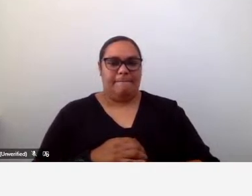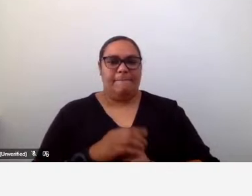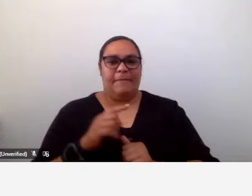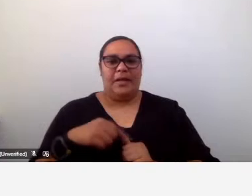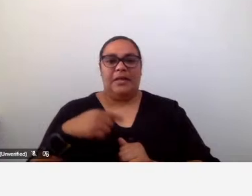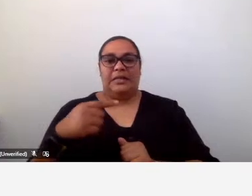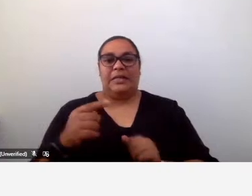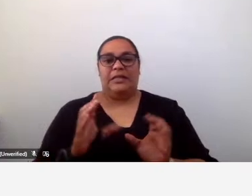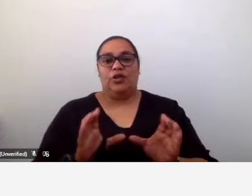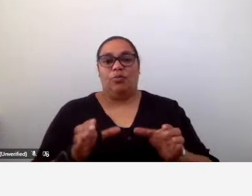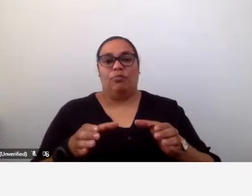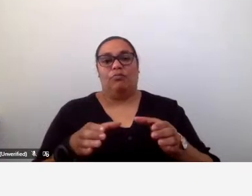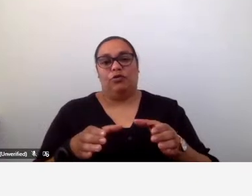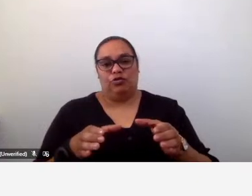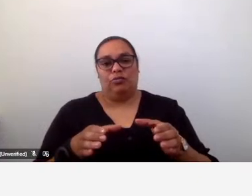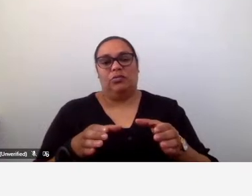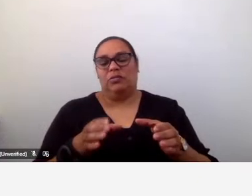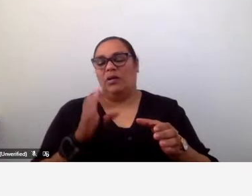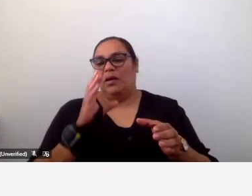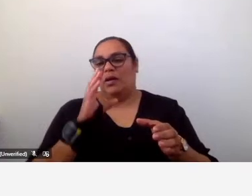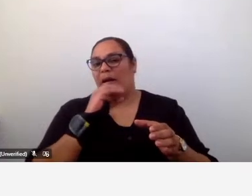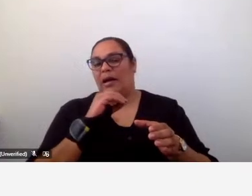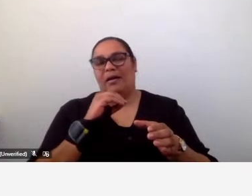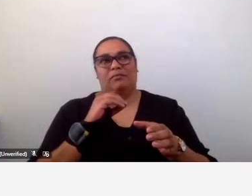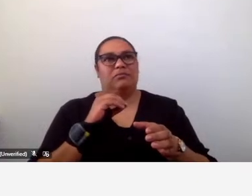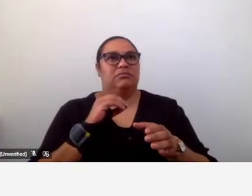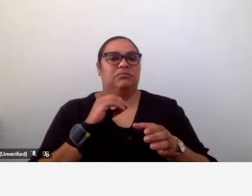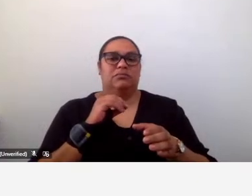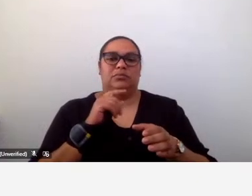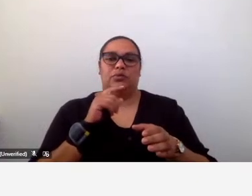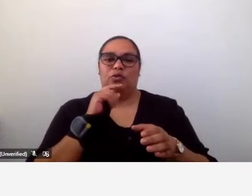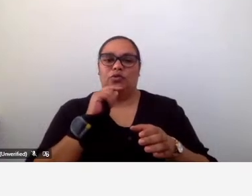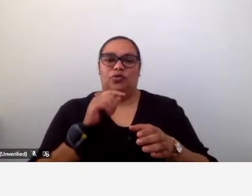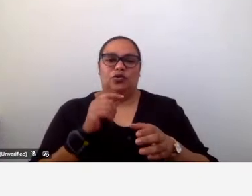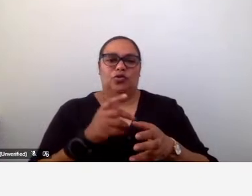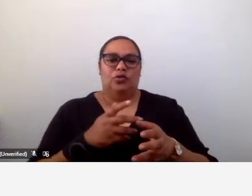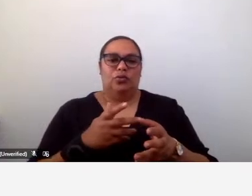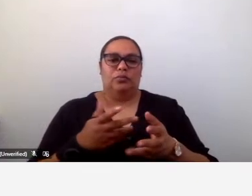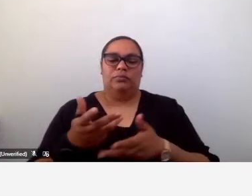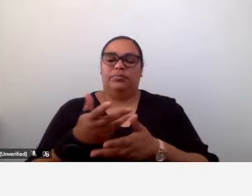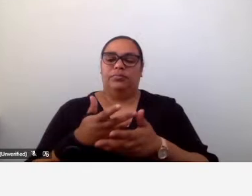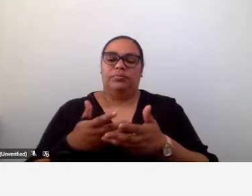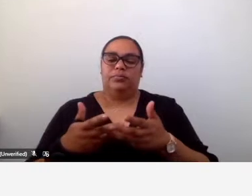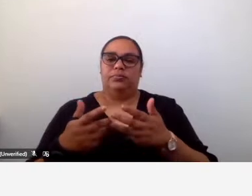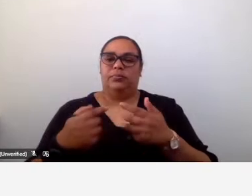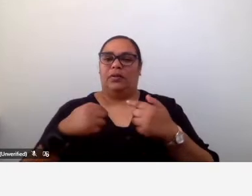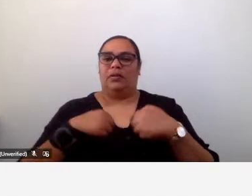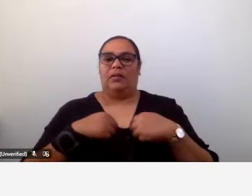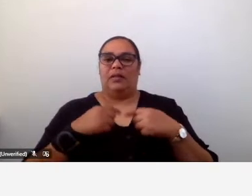commission should not be really dealing with the messengers.